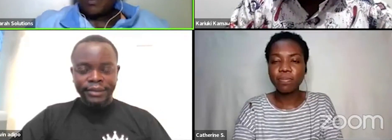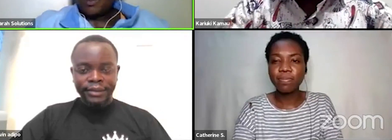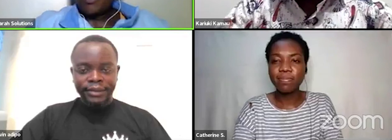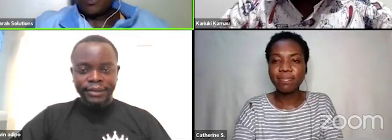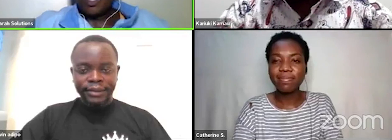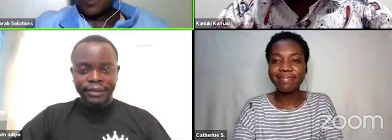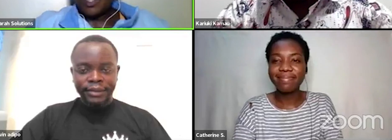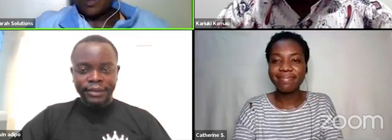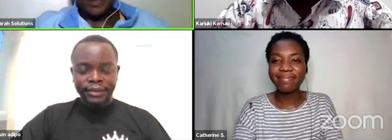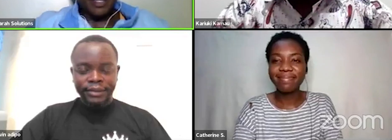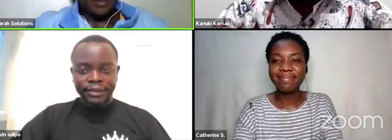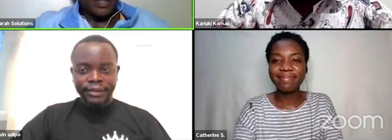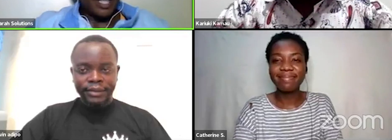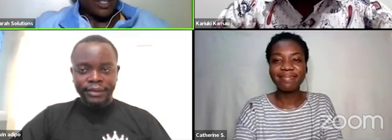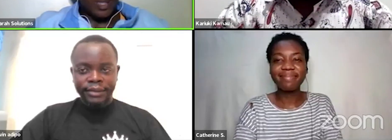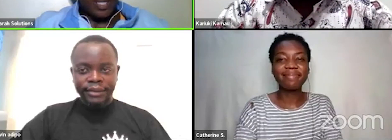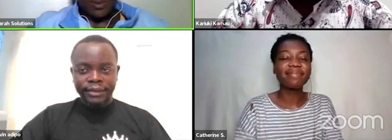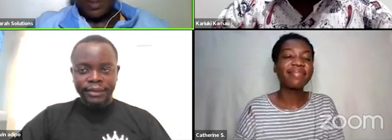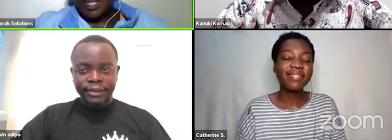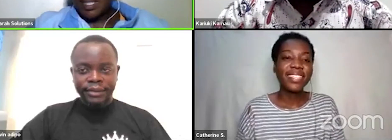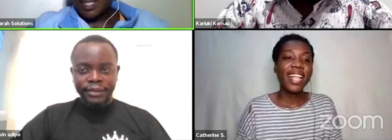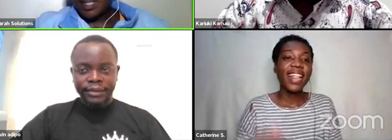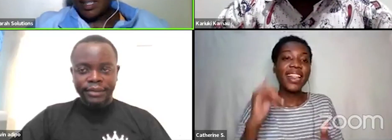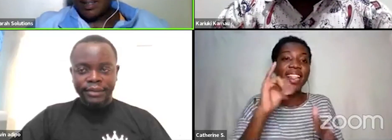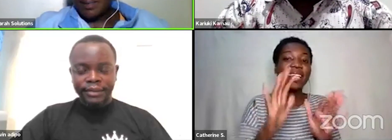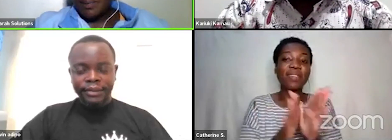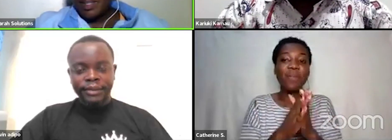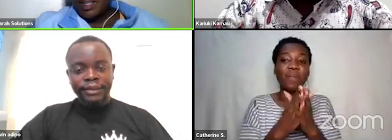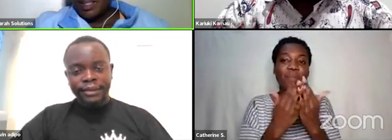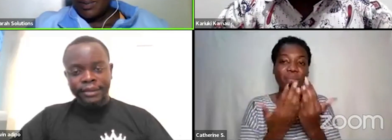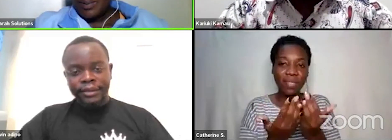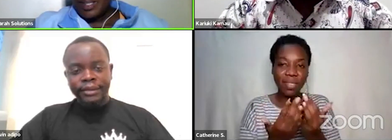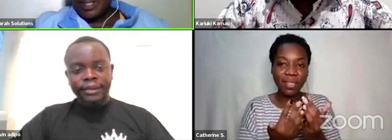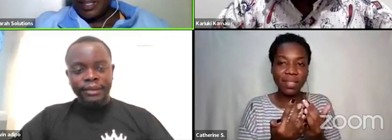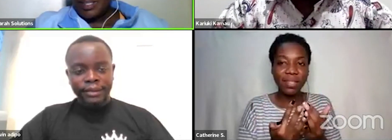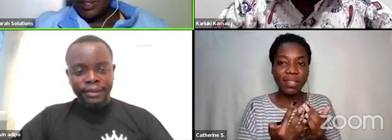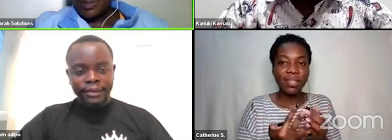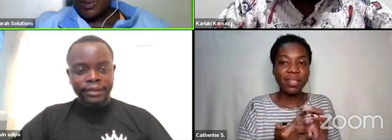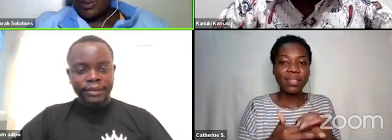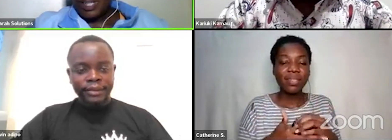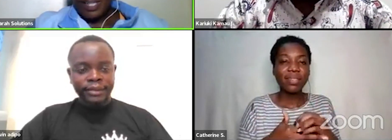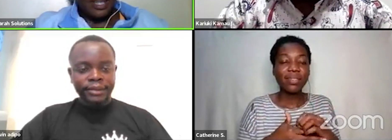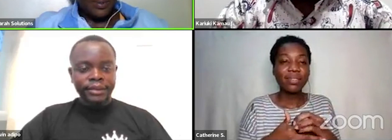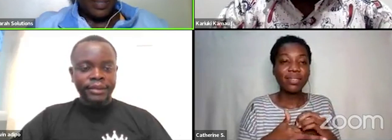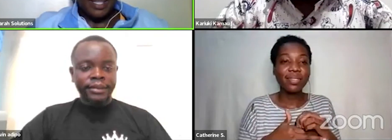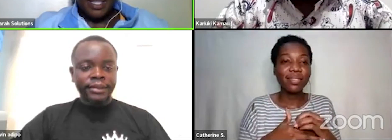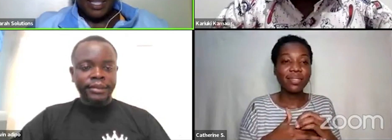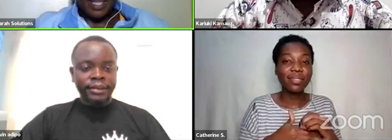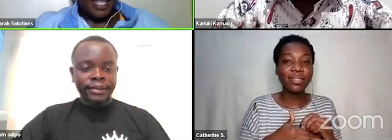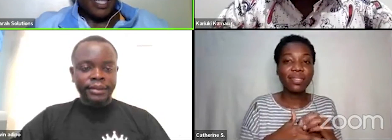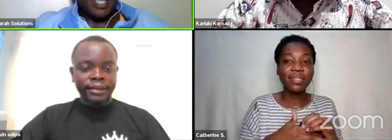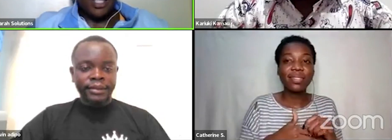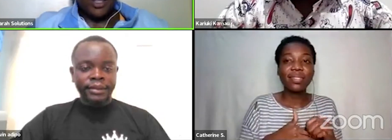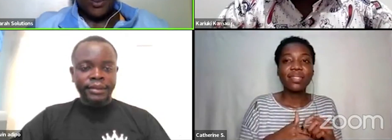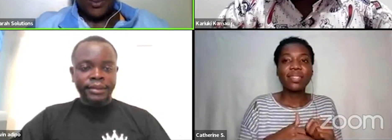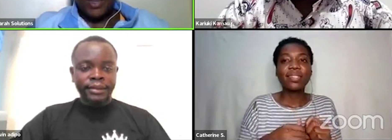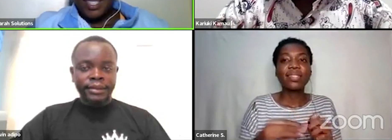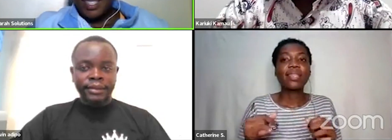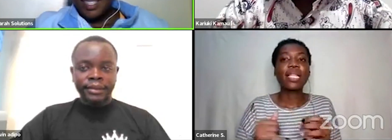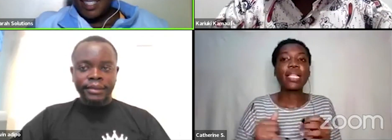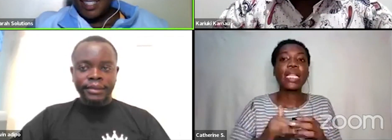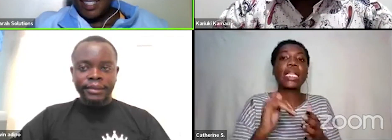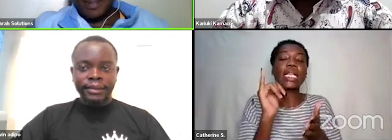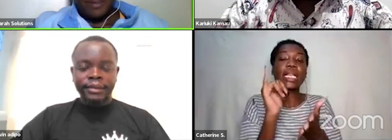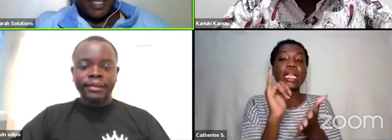yes, that book, For What Wakes You Up in the Morning, is quite a good read. We need to get that one. That I can attest